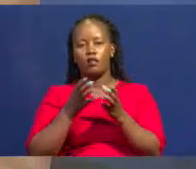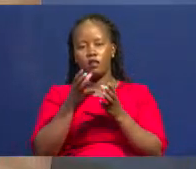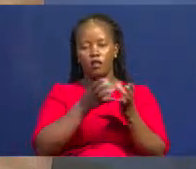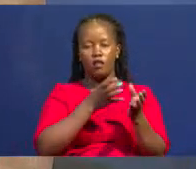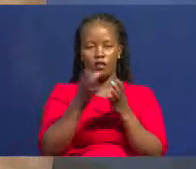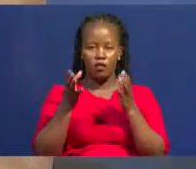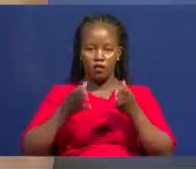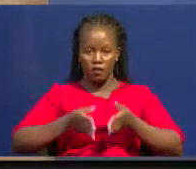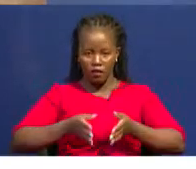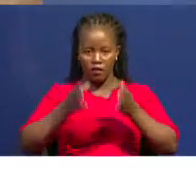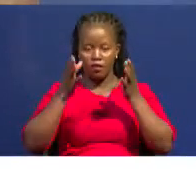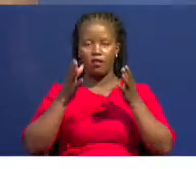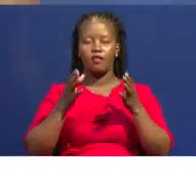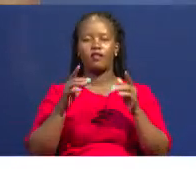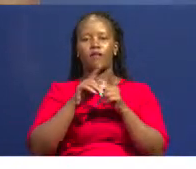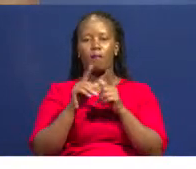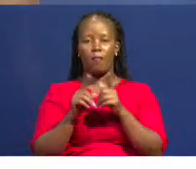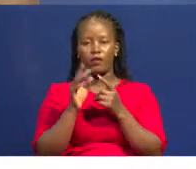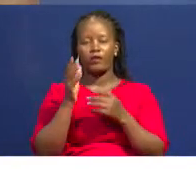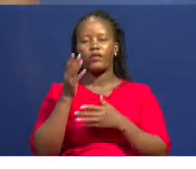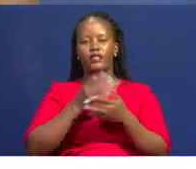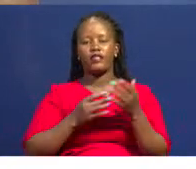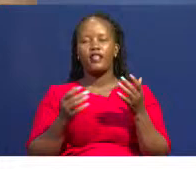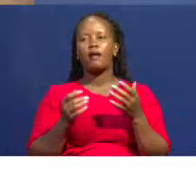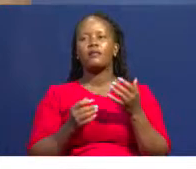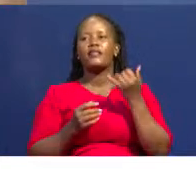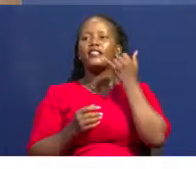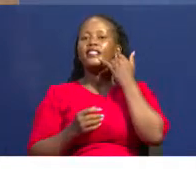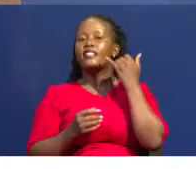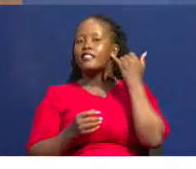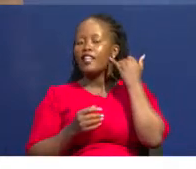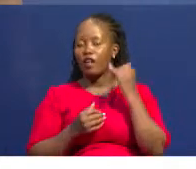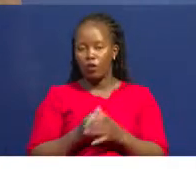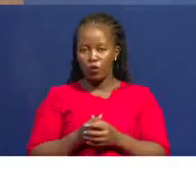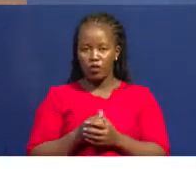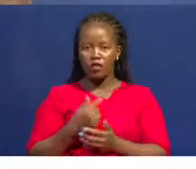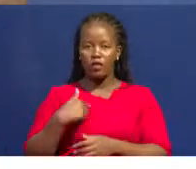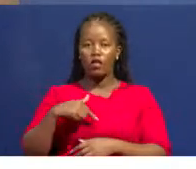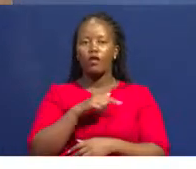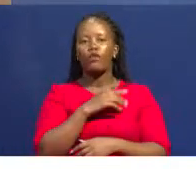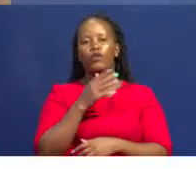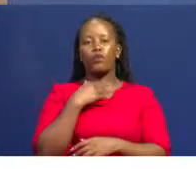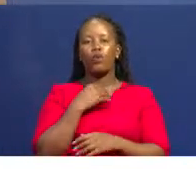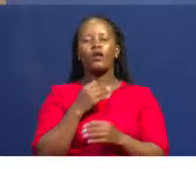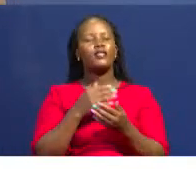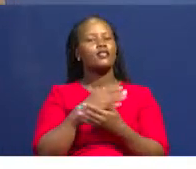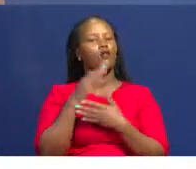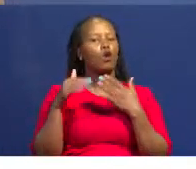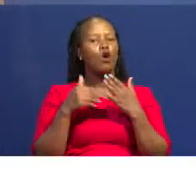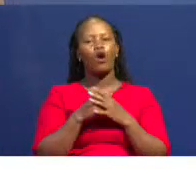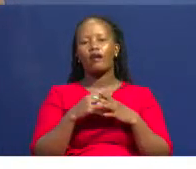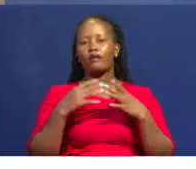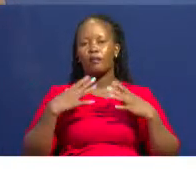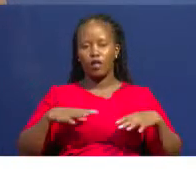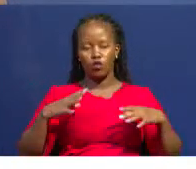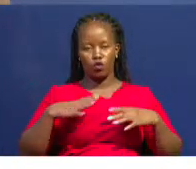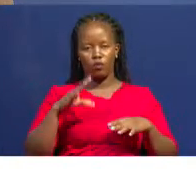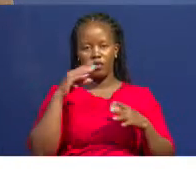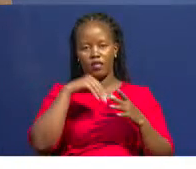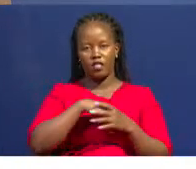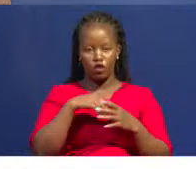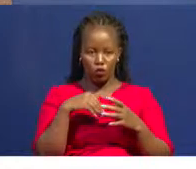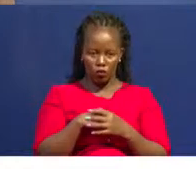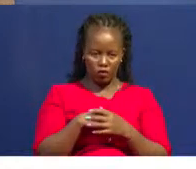like the one in Nakuru. We want everybody to be involved,